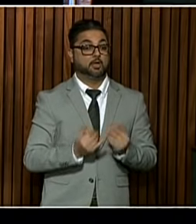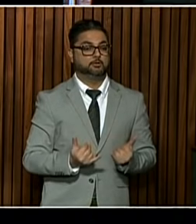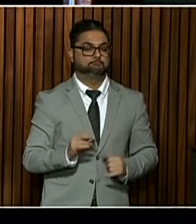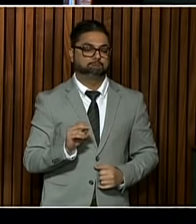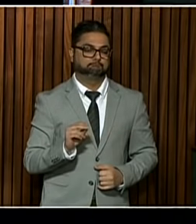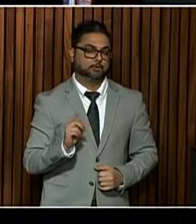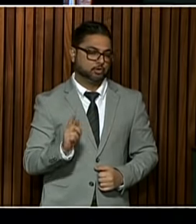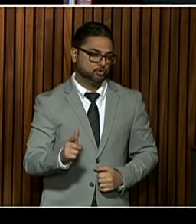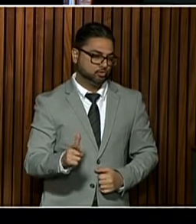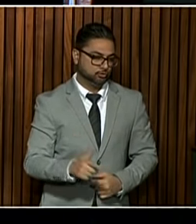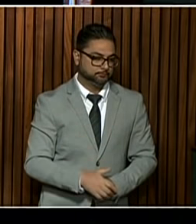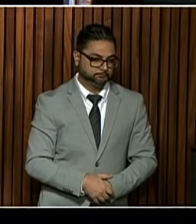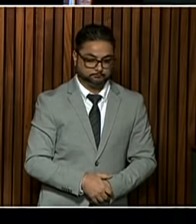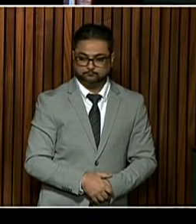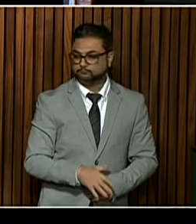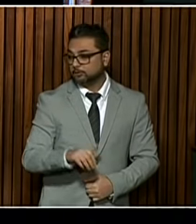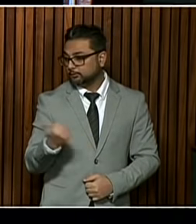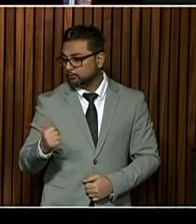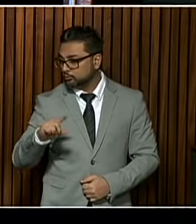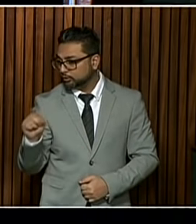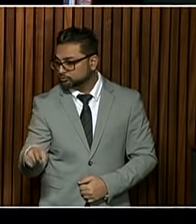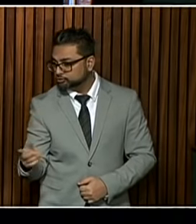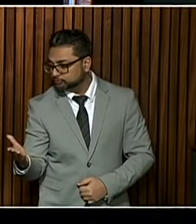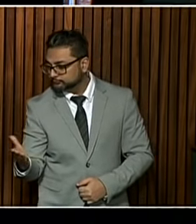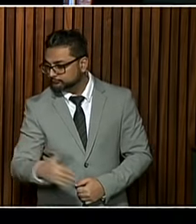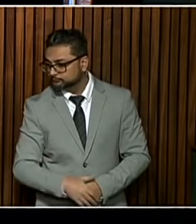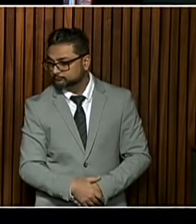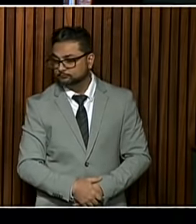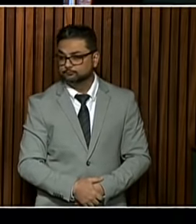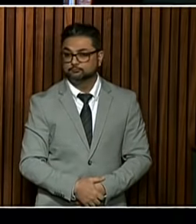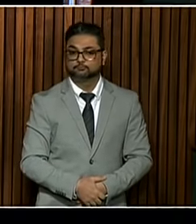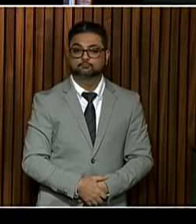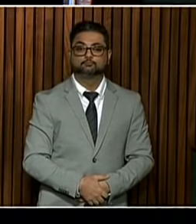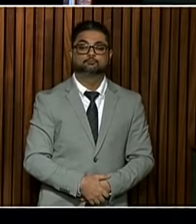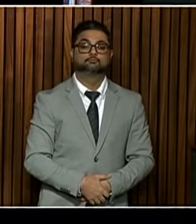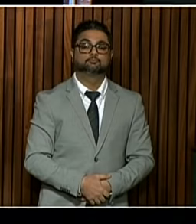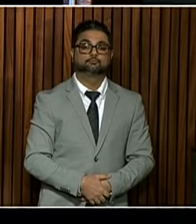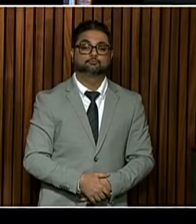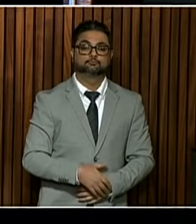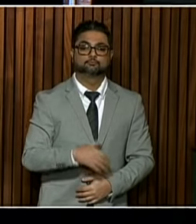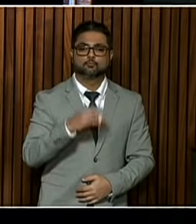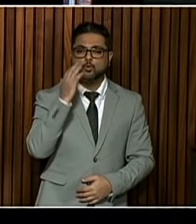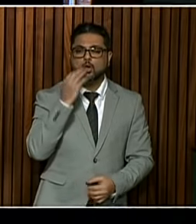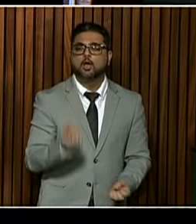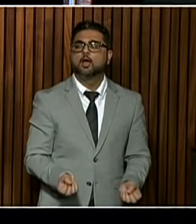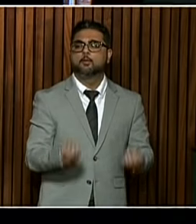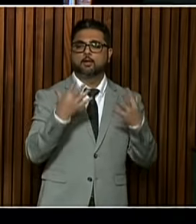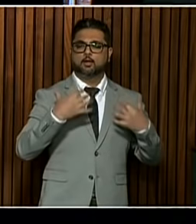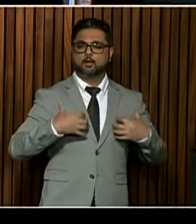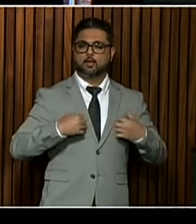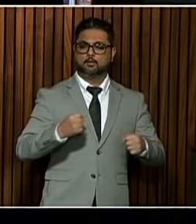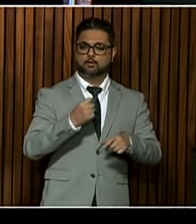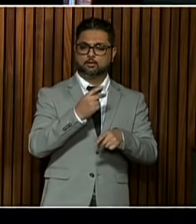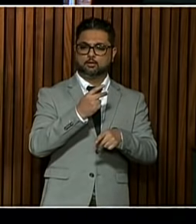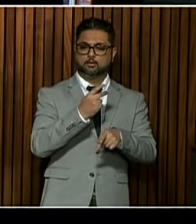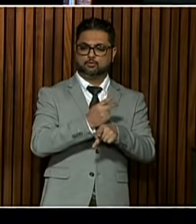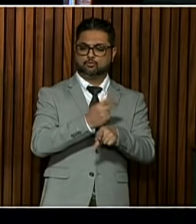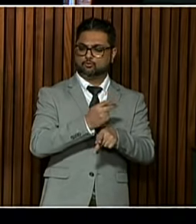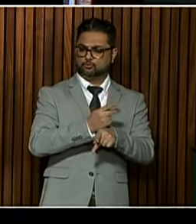you have a current number on the number of healthcare workers that are infected now, and a cumulative number on